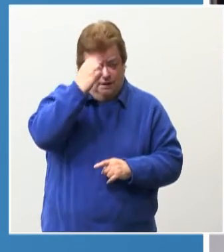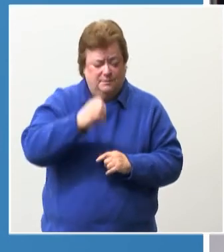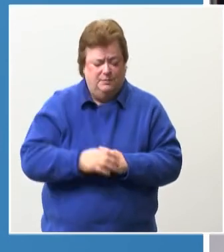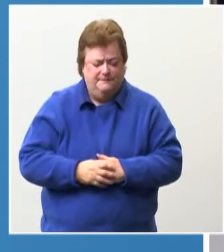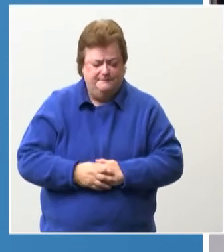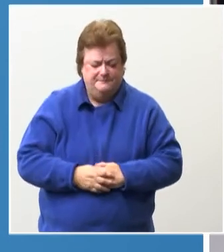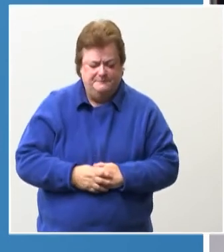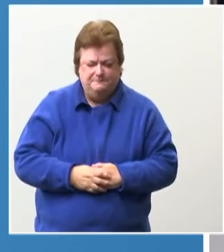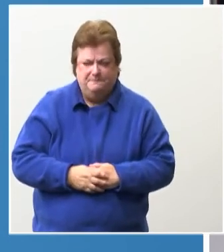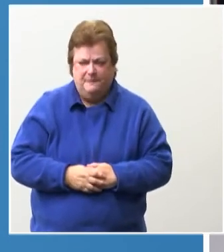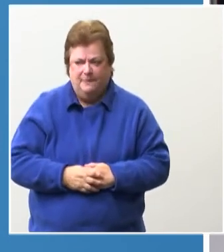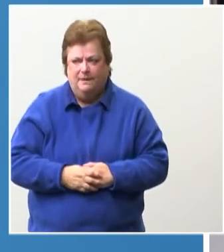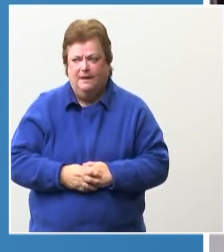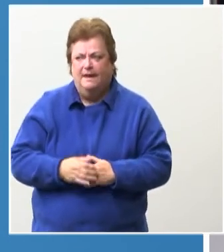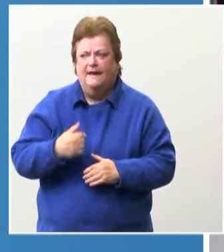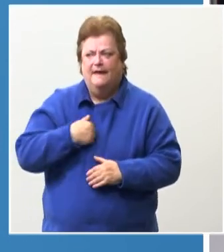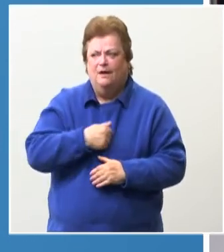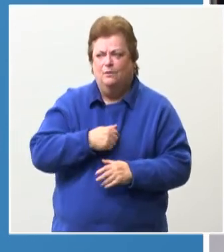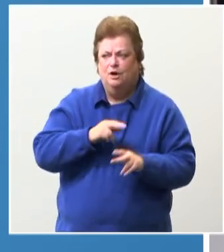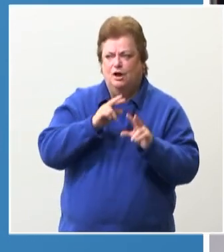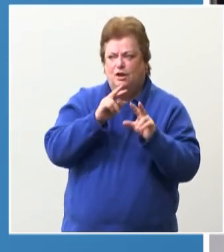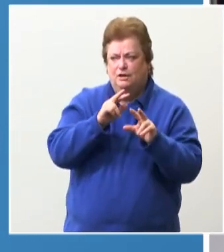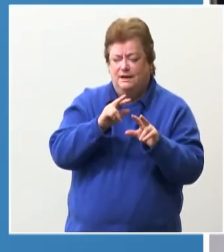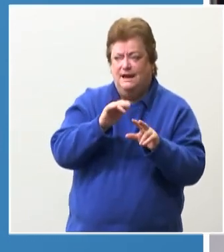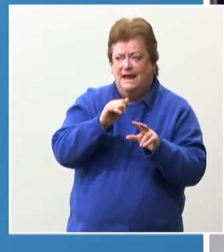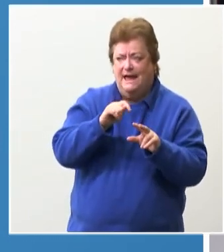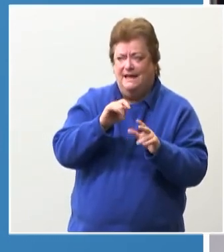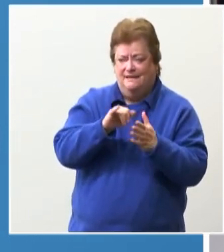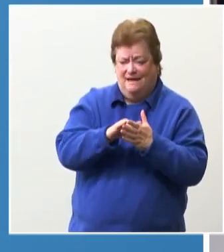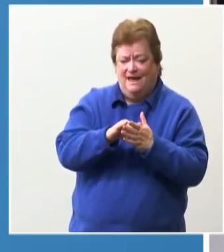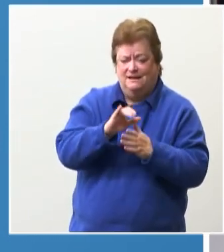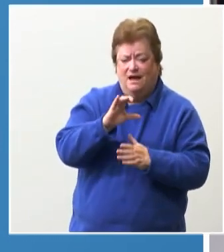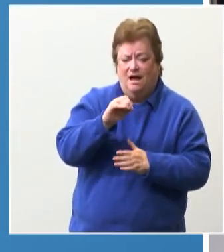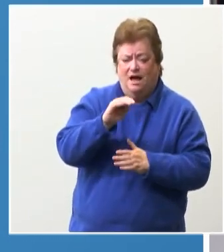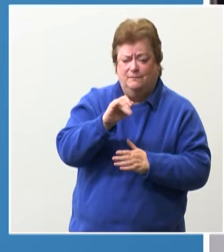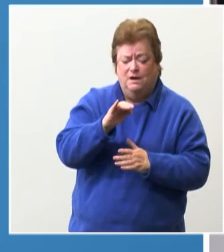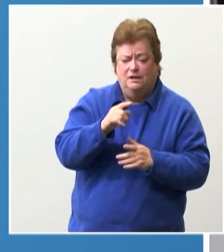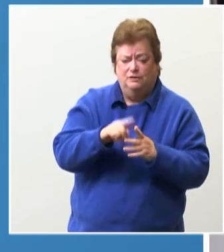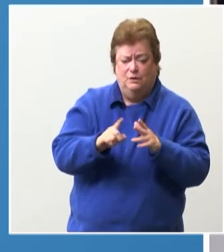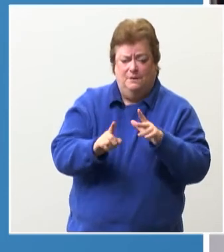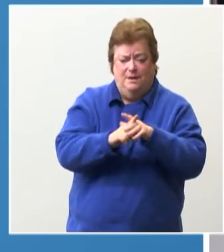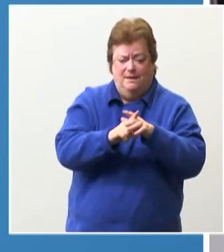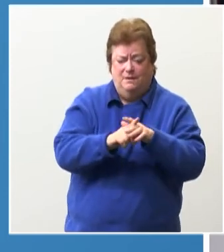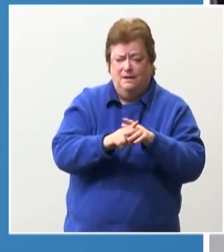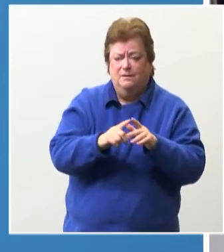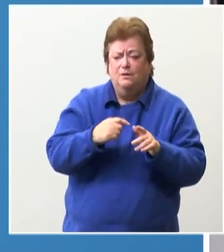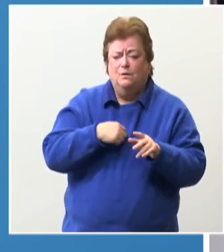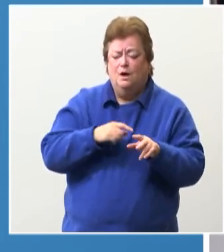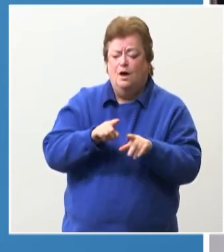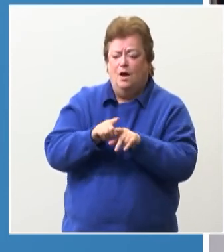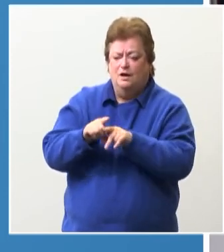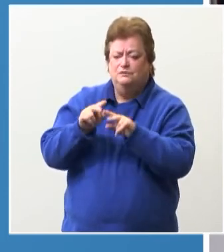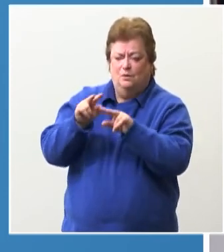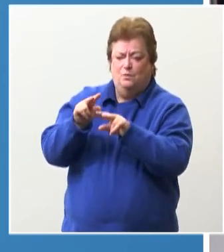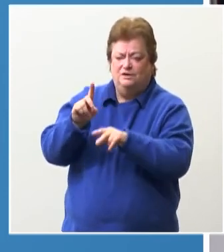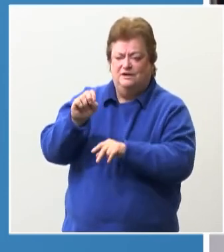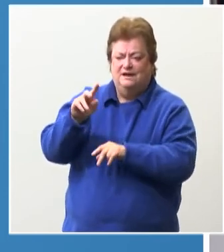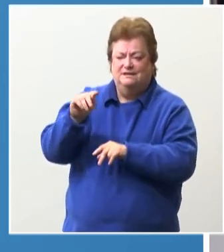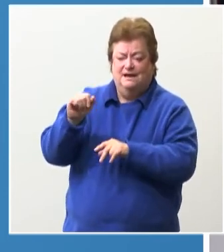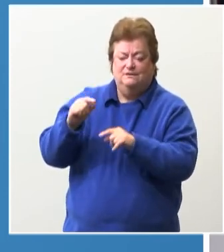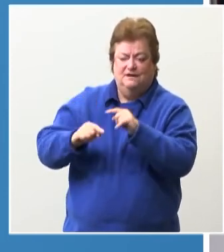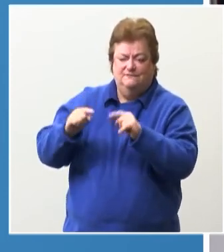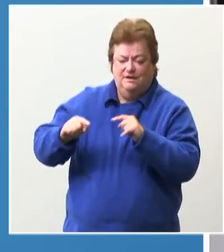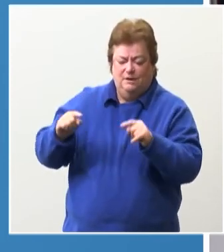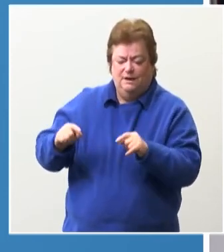As we're on the lookout for Omicron in our community, we continue to deal with the impact of the Delta variant. Our current